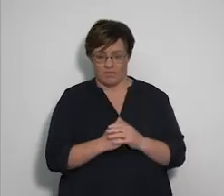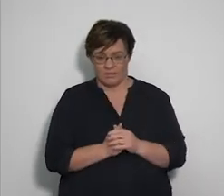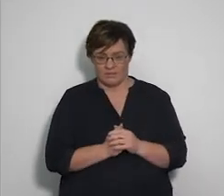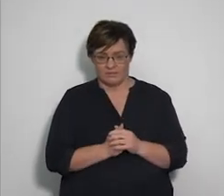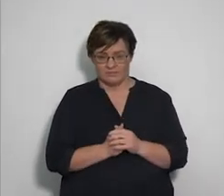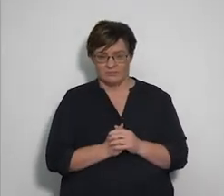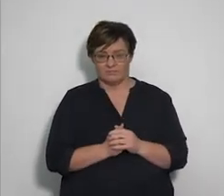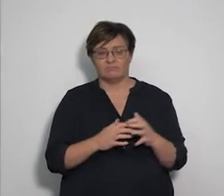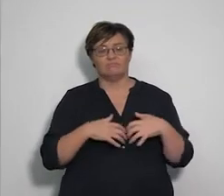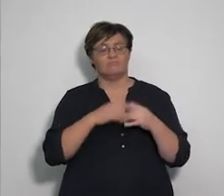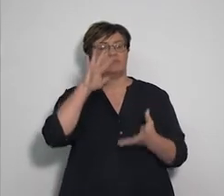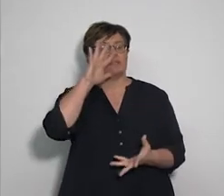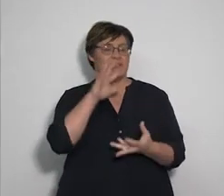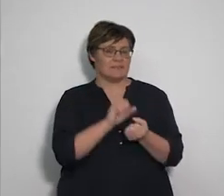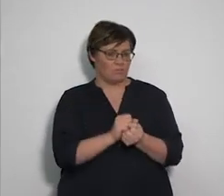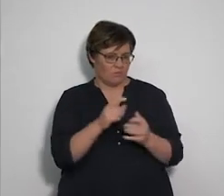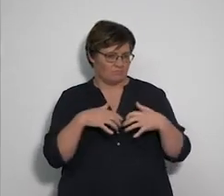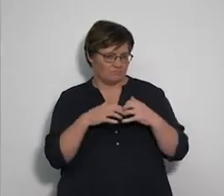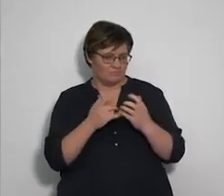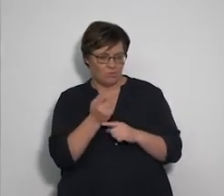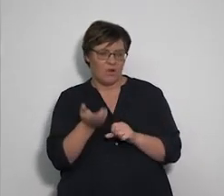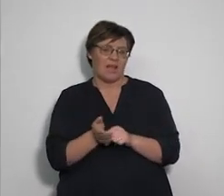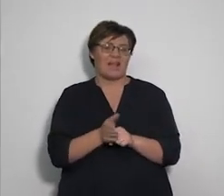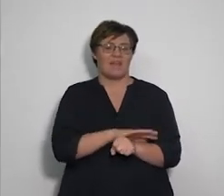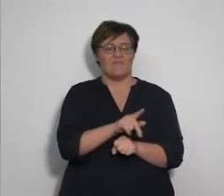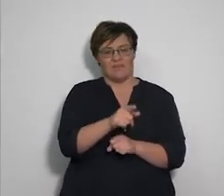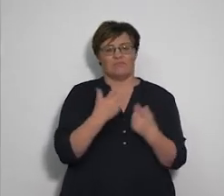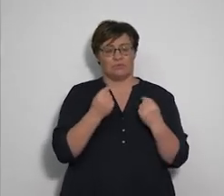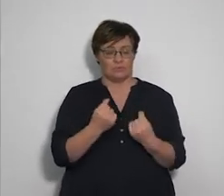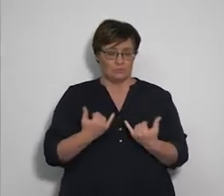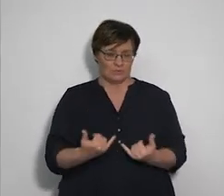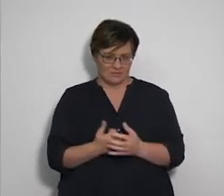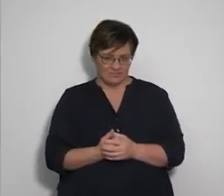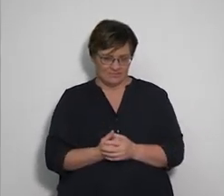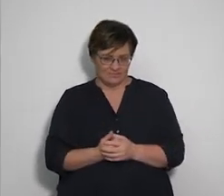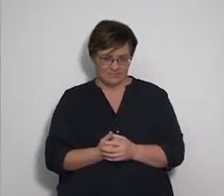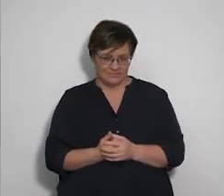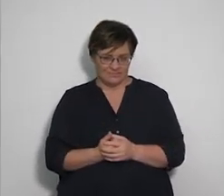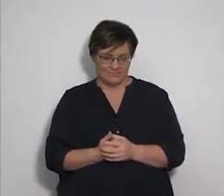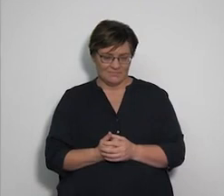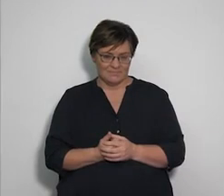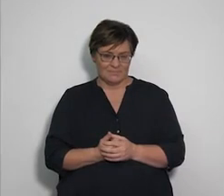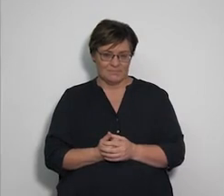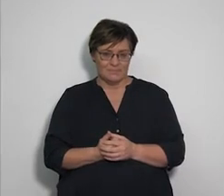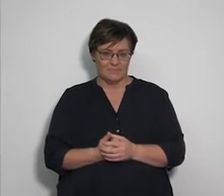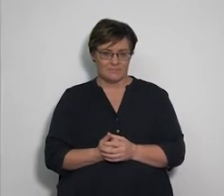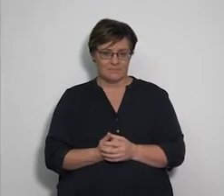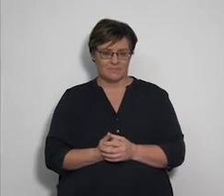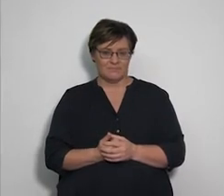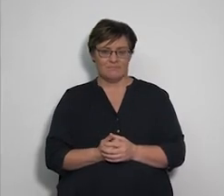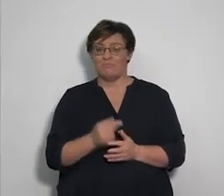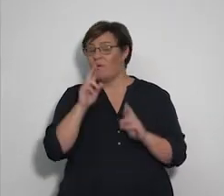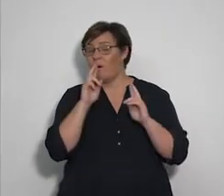growth. I've put together a little summary for you to cover what we've done in this particular